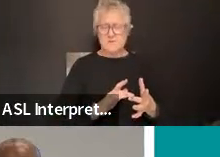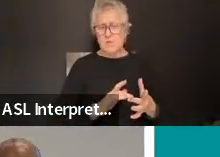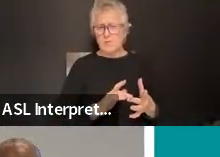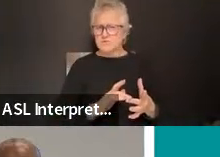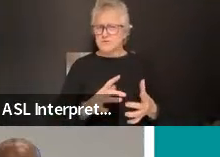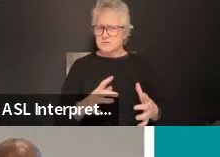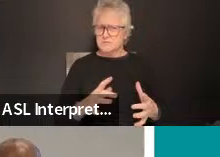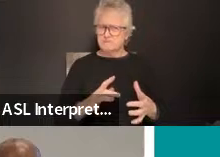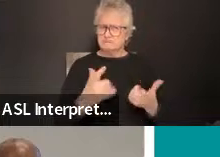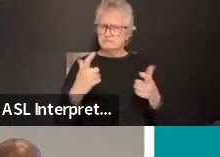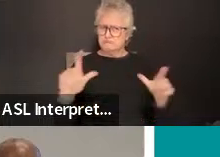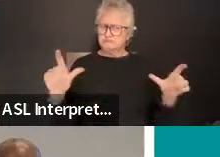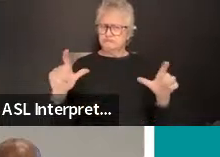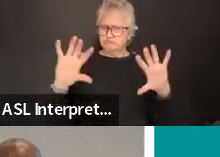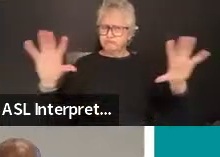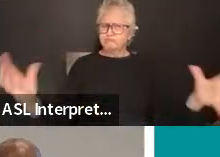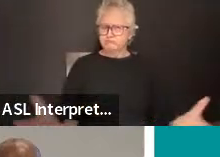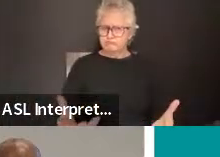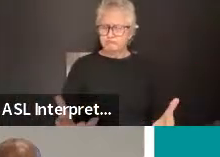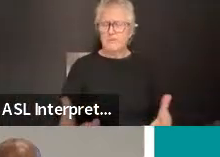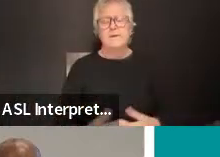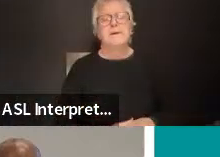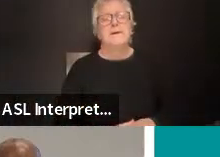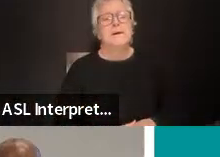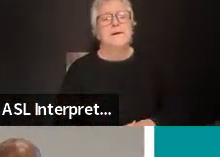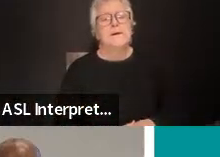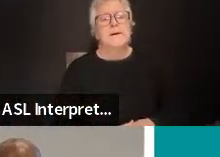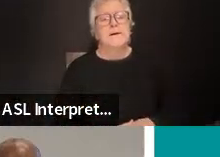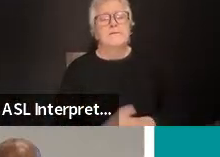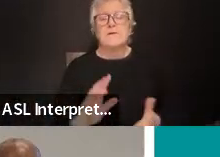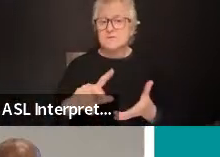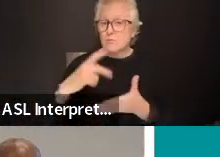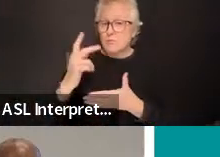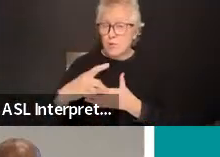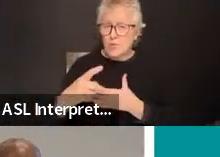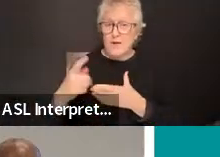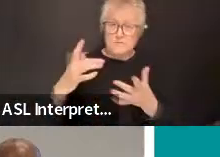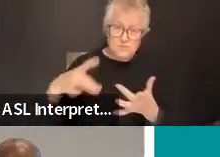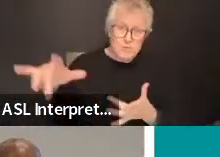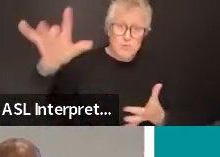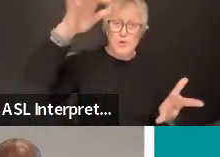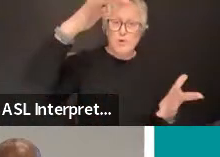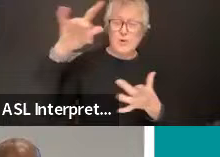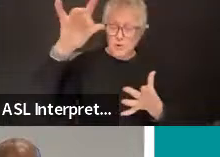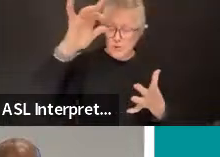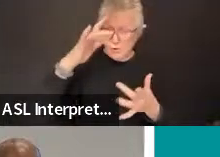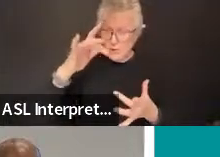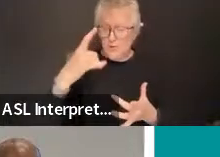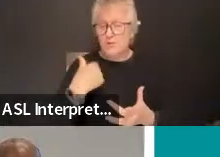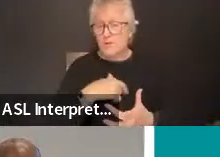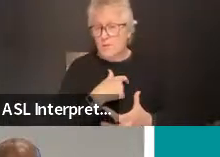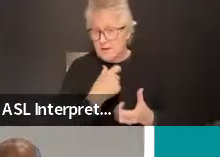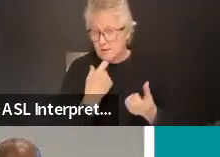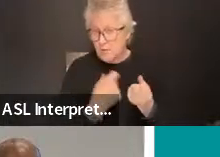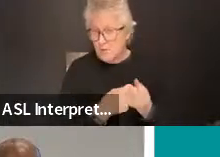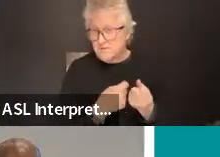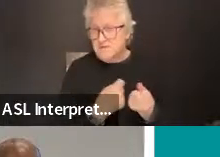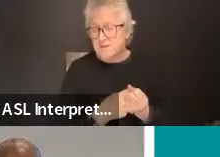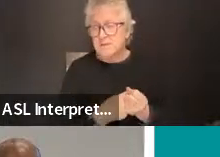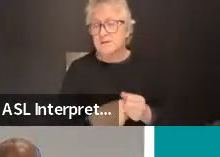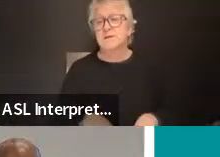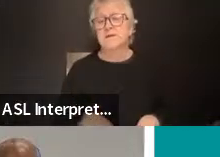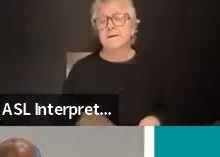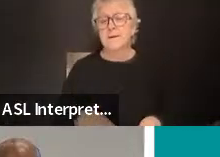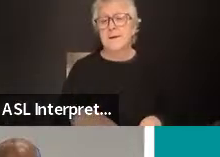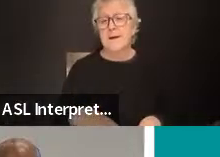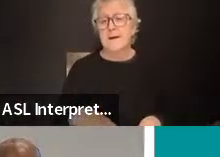Contractors. There was a program tour that we hosted and showed them the size